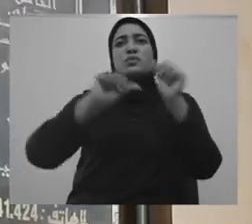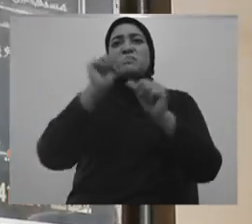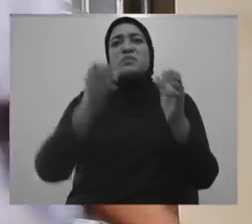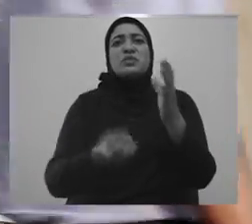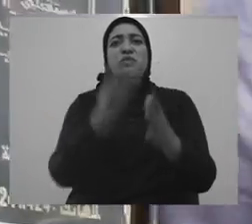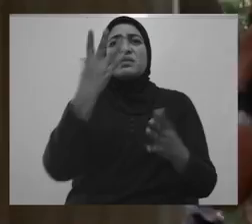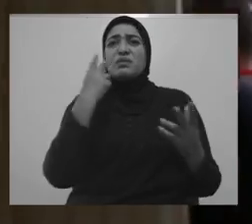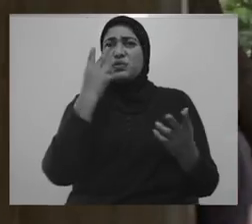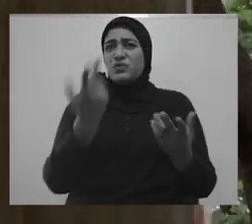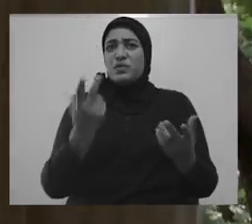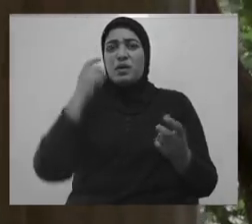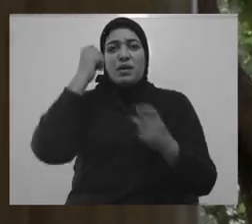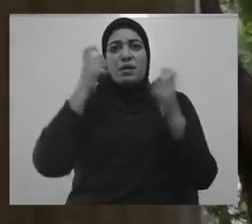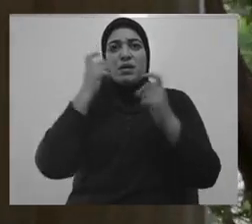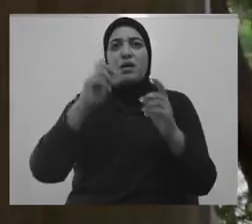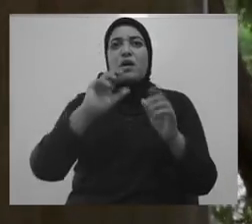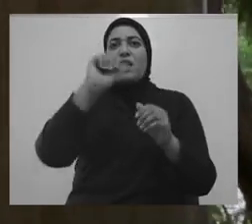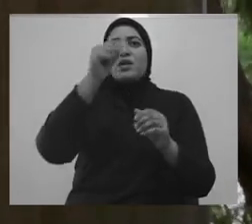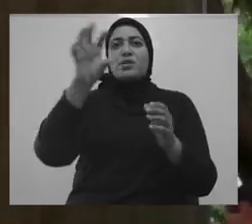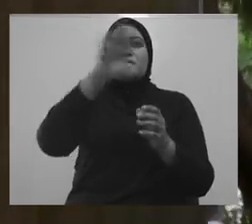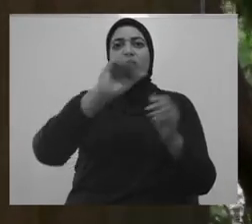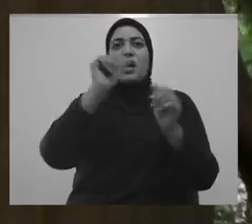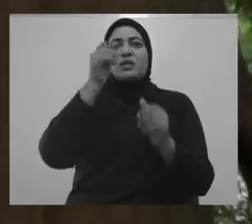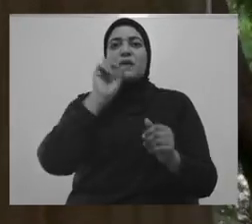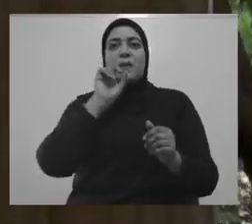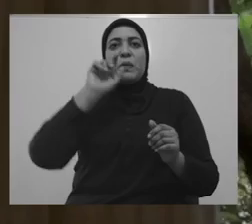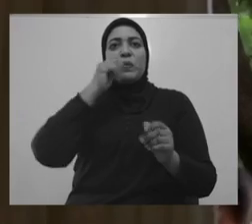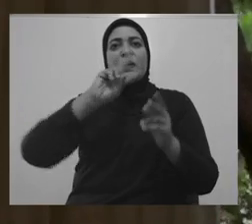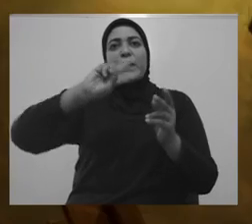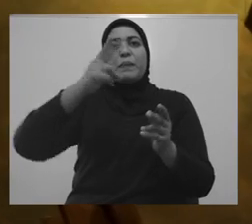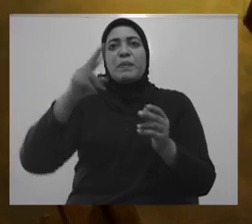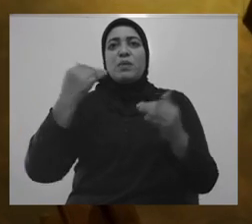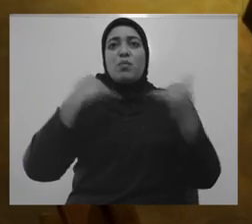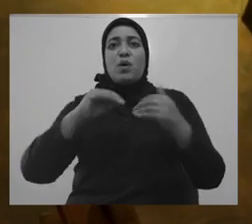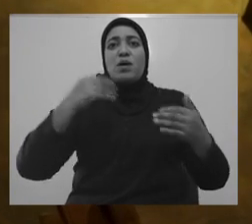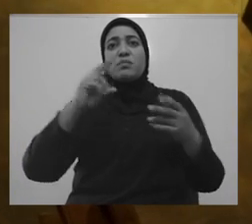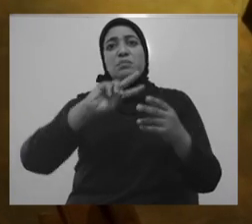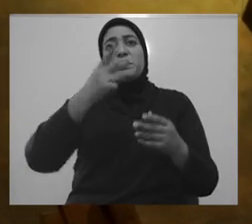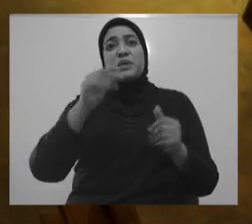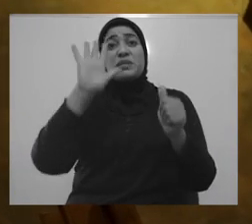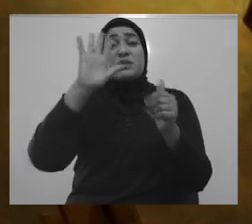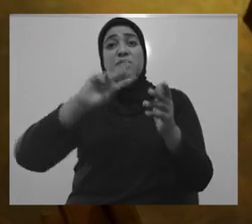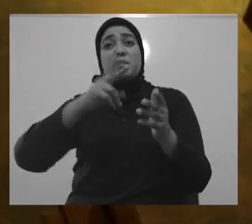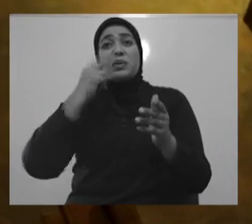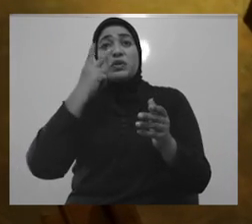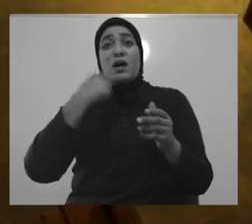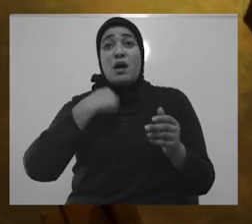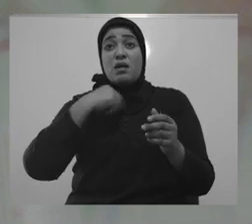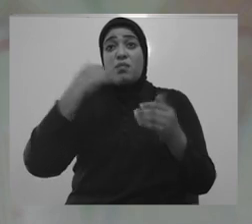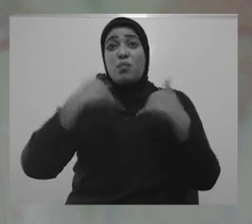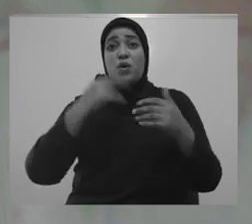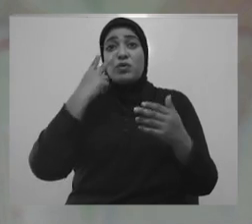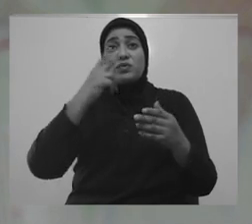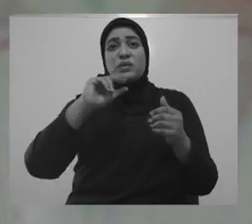In this study, worked with a team, which includes 10 inquiets and inquiets, where 6 inquiets